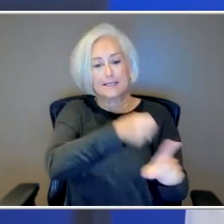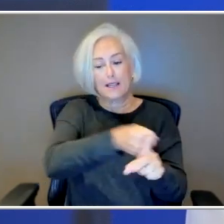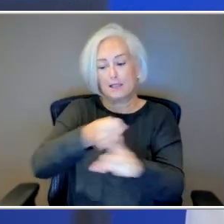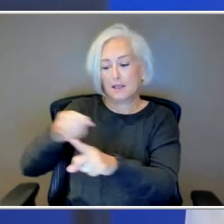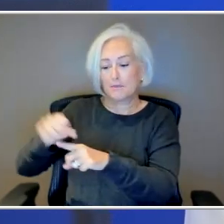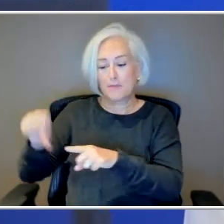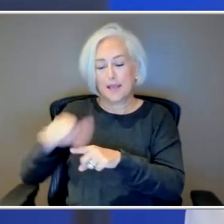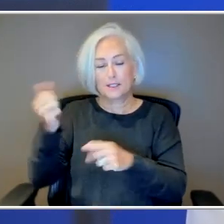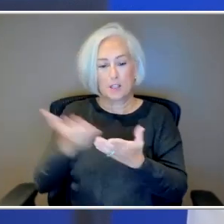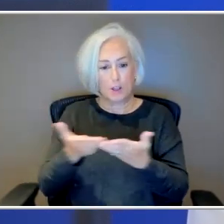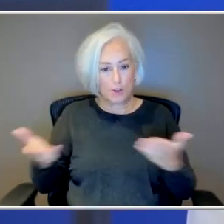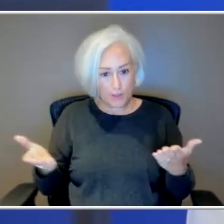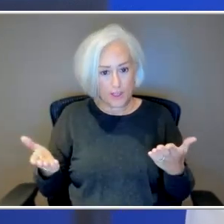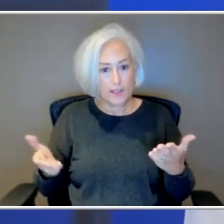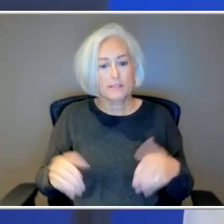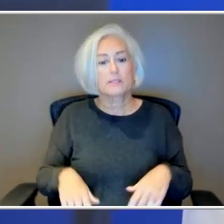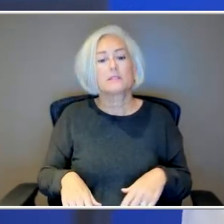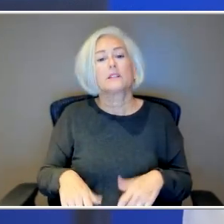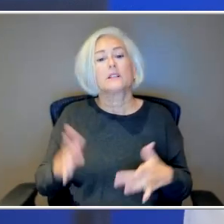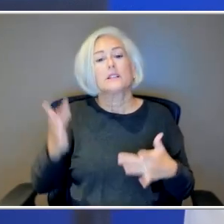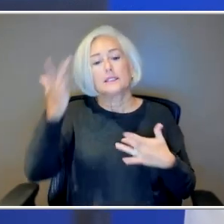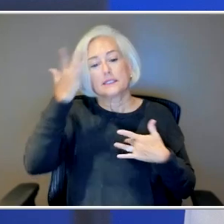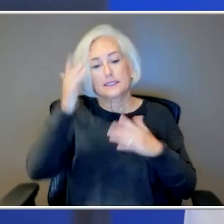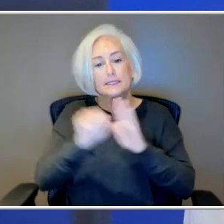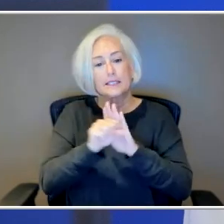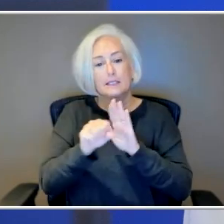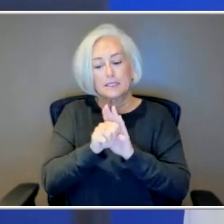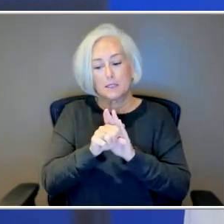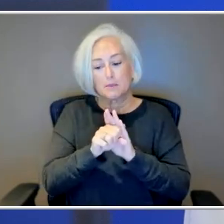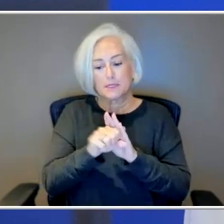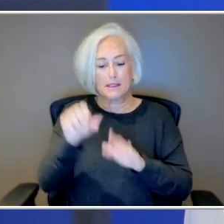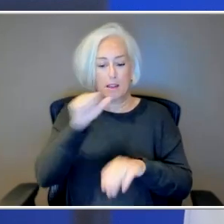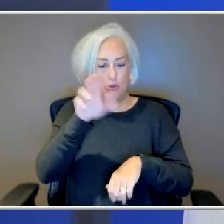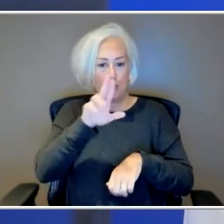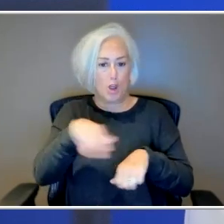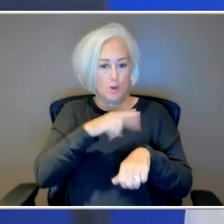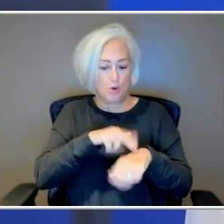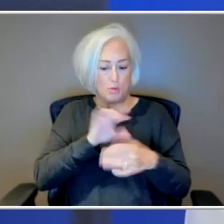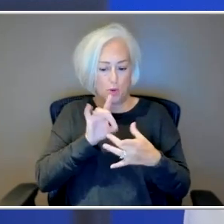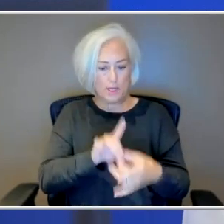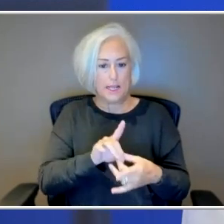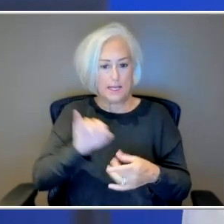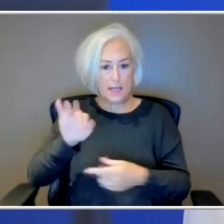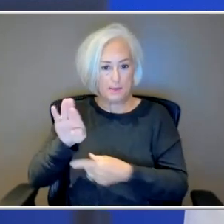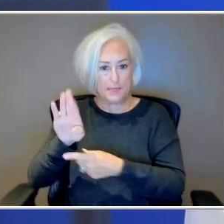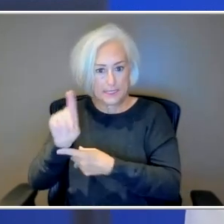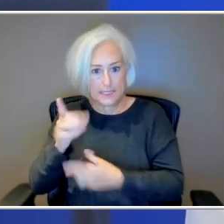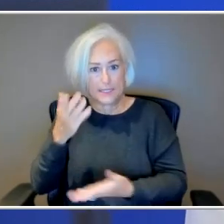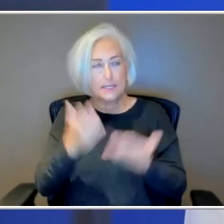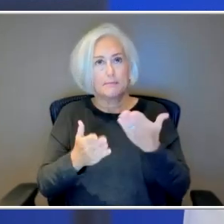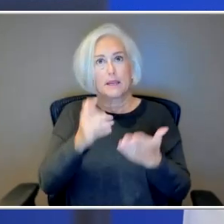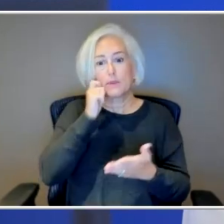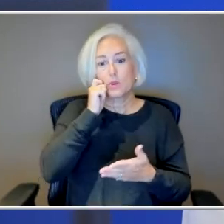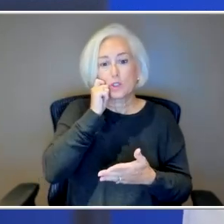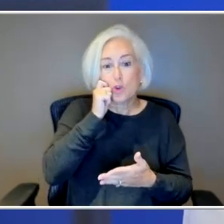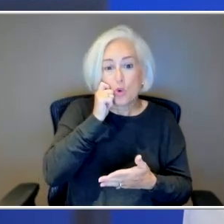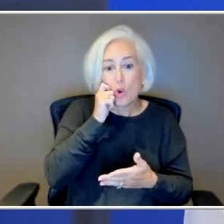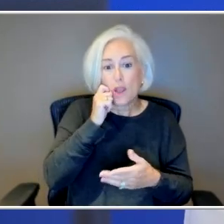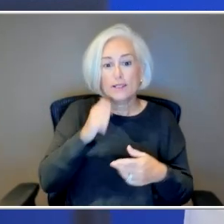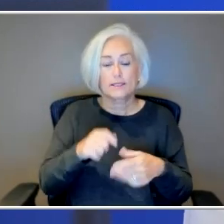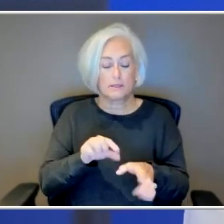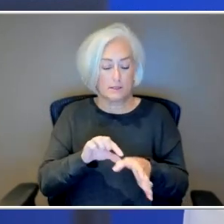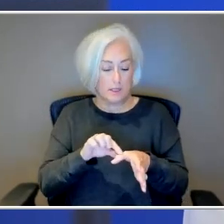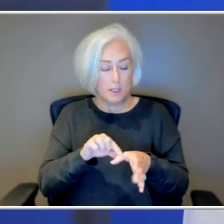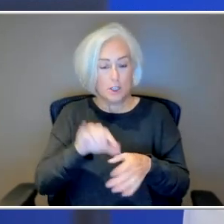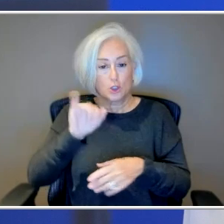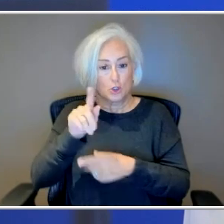manifestations, symptoms outside of the gut. So they can have some issues with the skin, with the joints, and also with the eyes. So sometimes also we